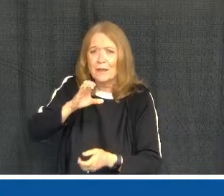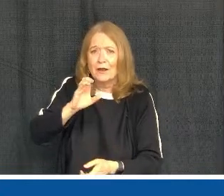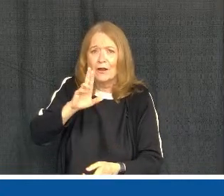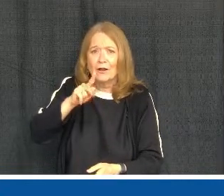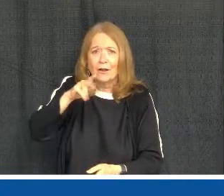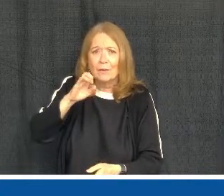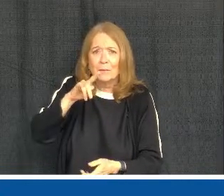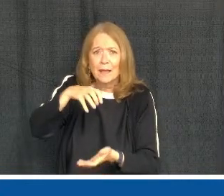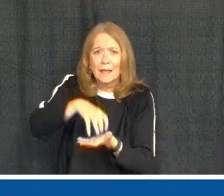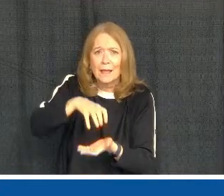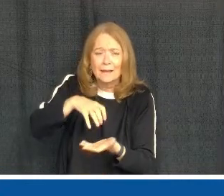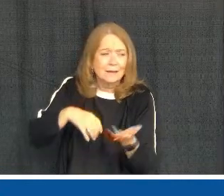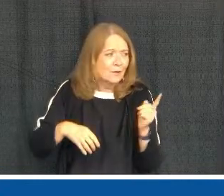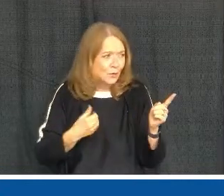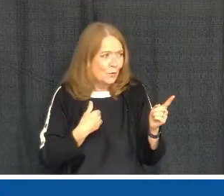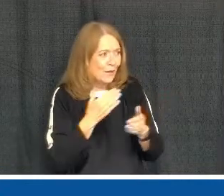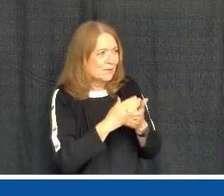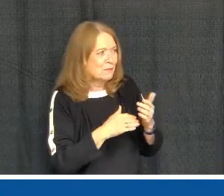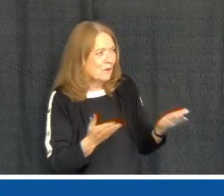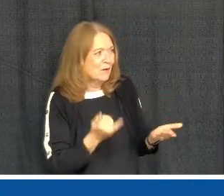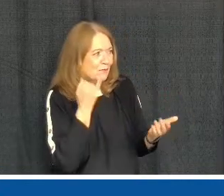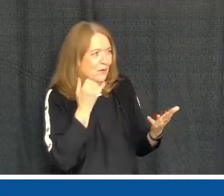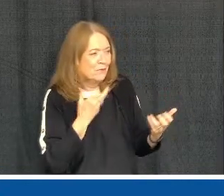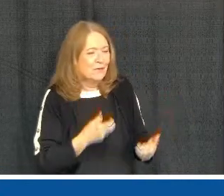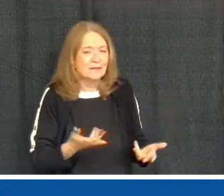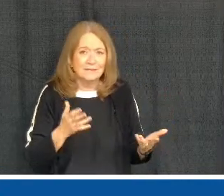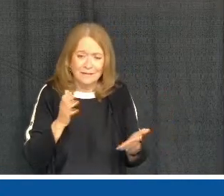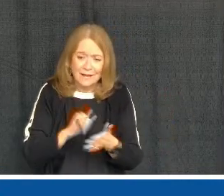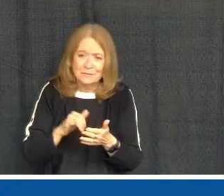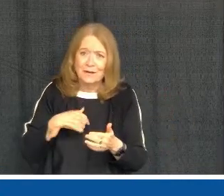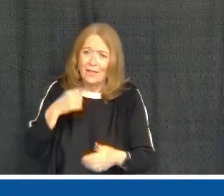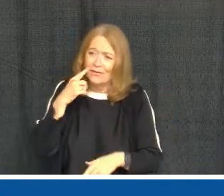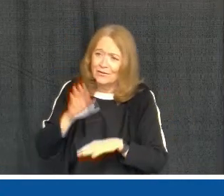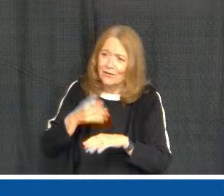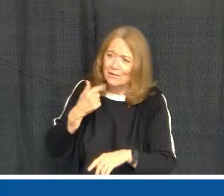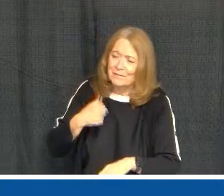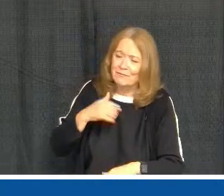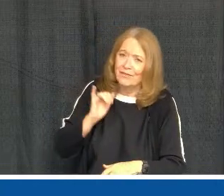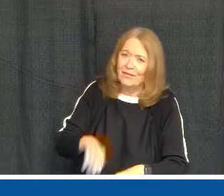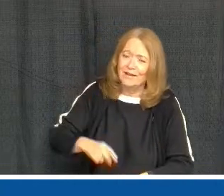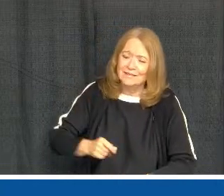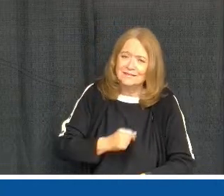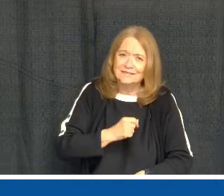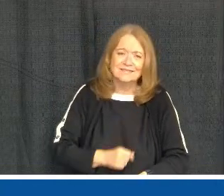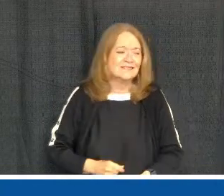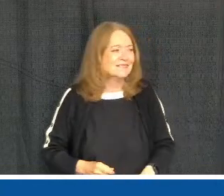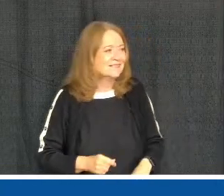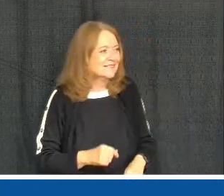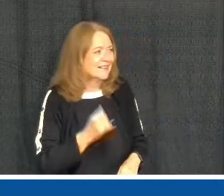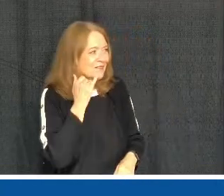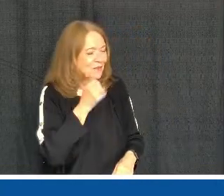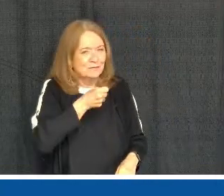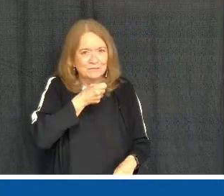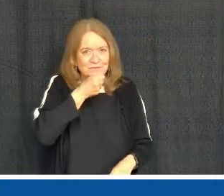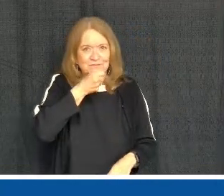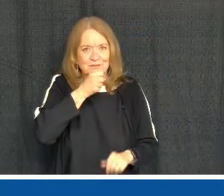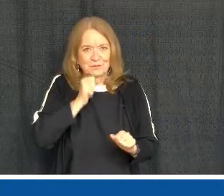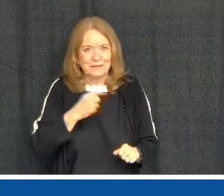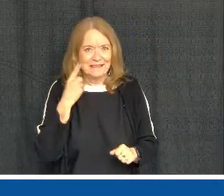We do have some over here. Okay, maybe after. There's no bearing on your answer, though. If you'll pull that mic up closer to